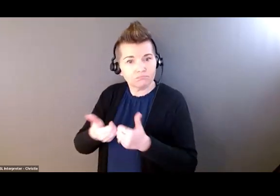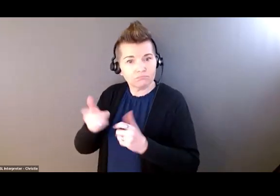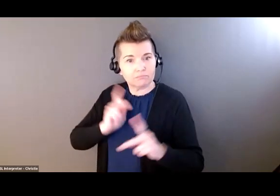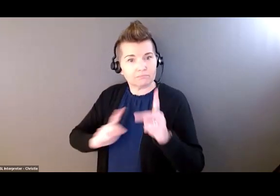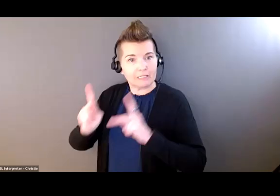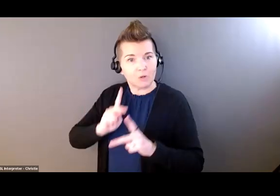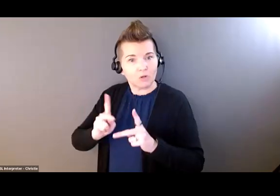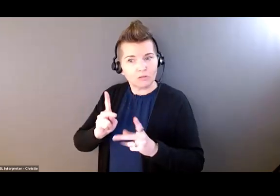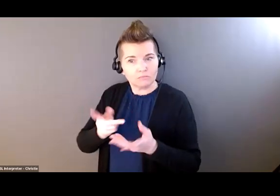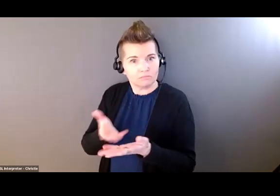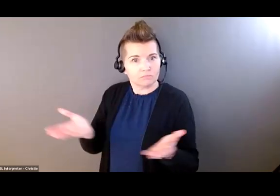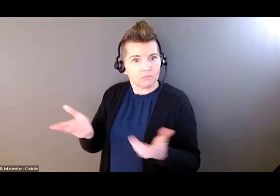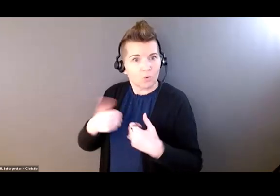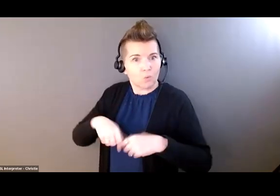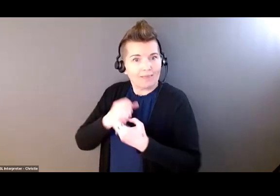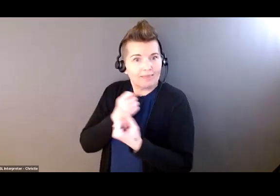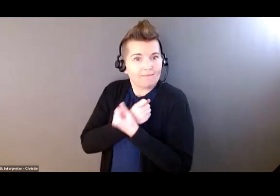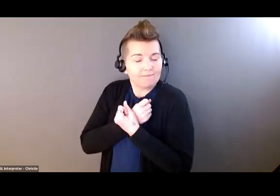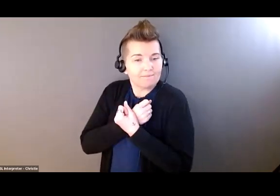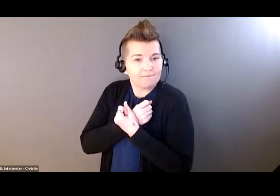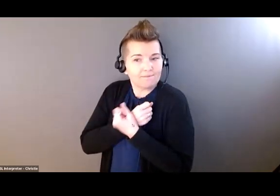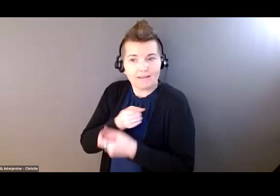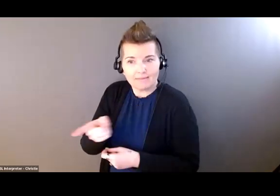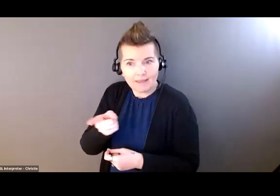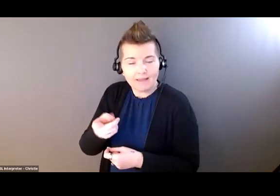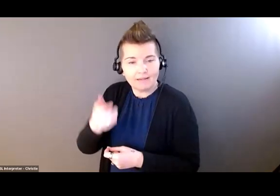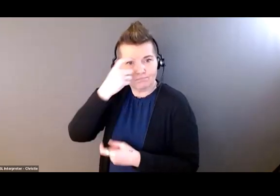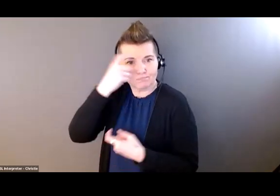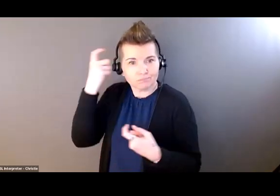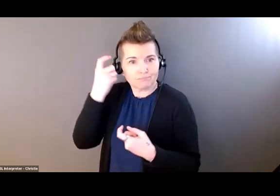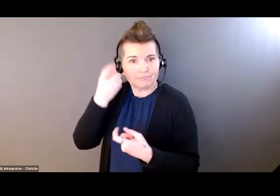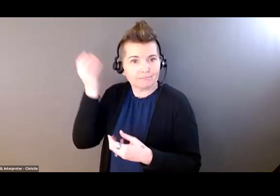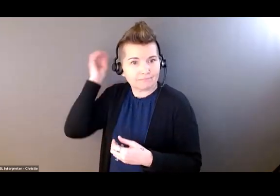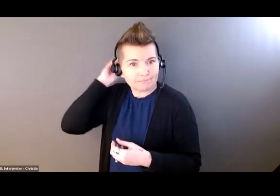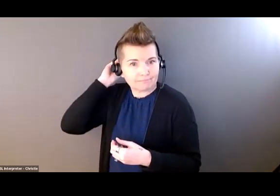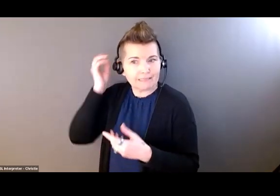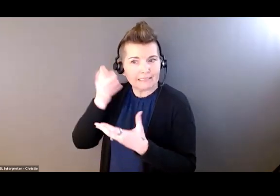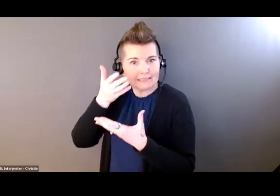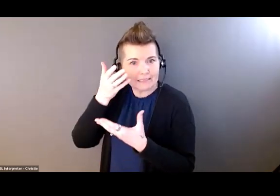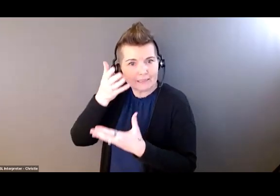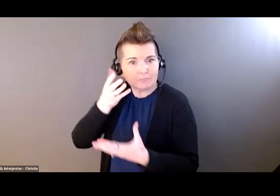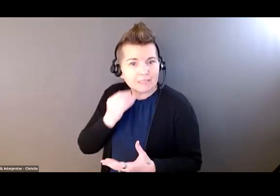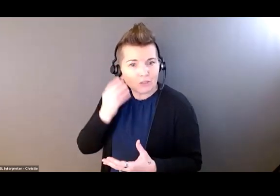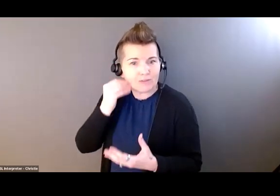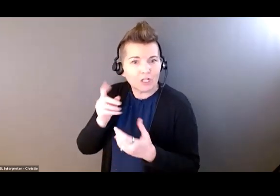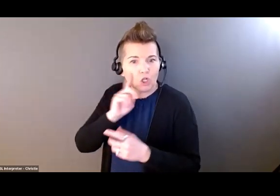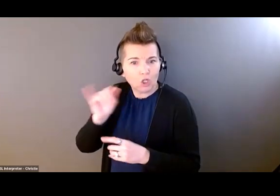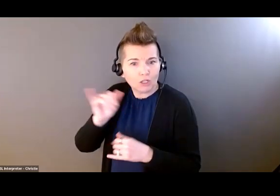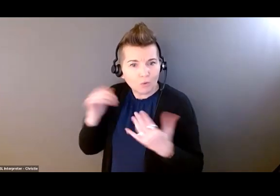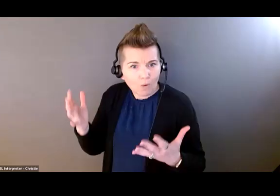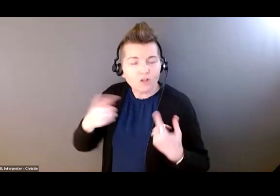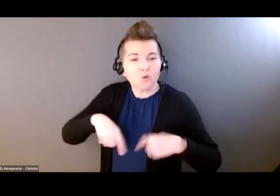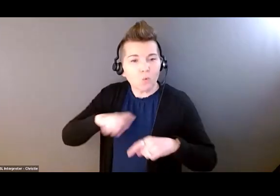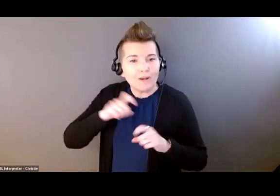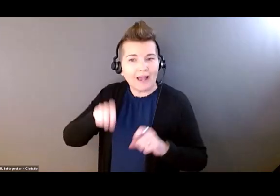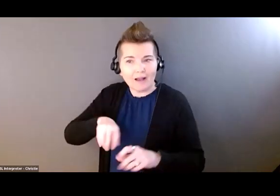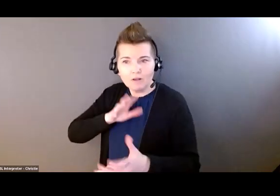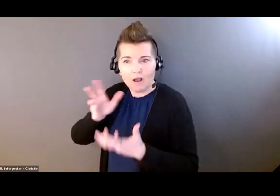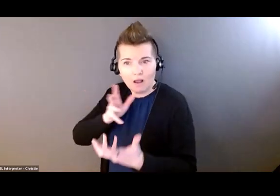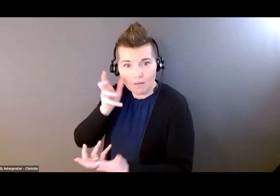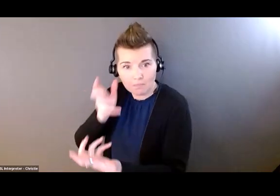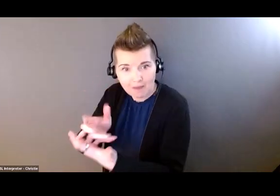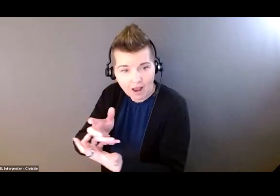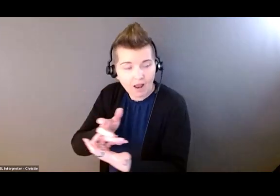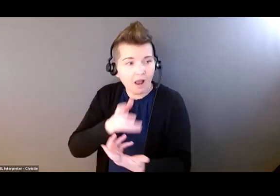people we care about. It's important to acknowledge how is it that trauma shows up in our lives so that we can come from a place and we